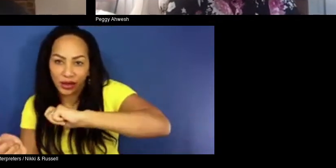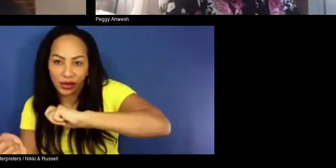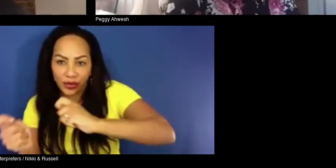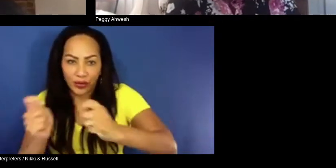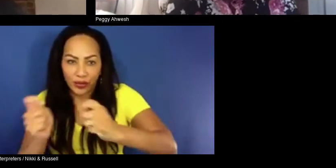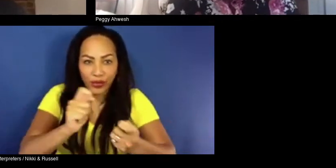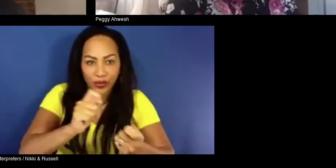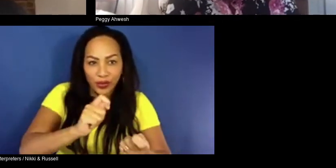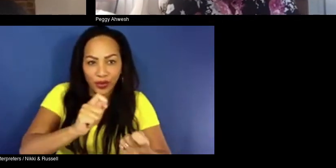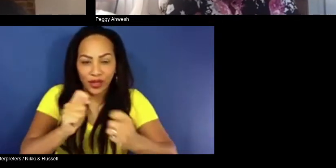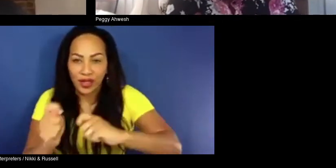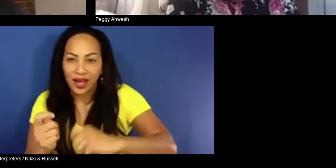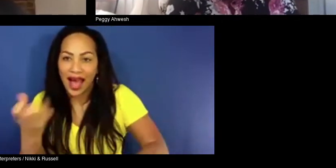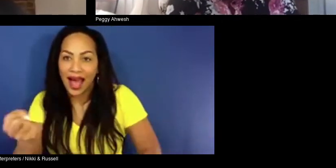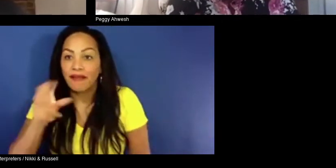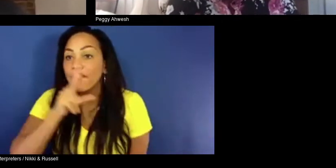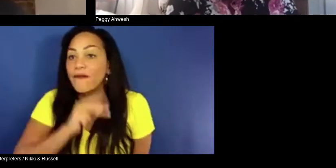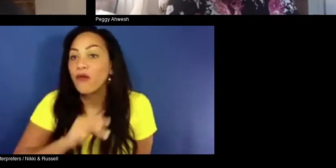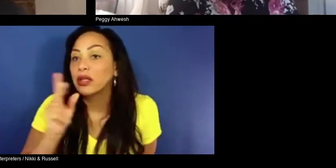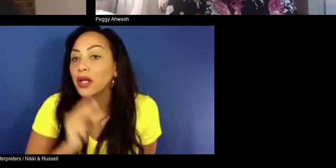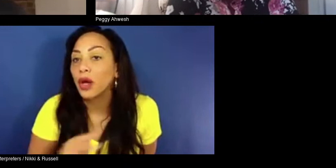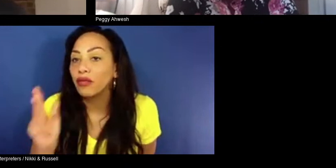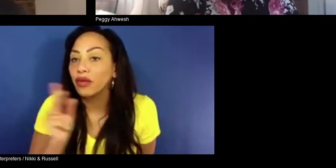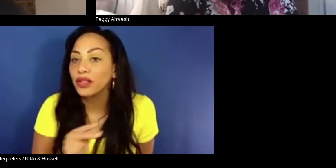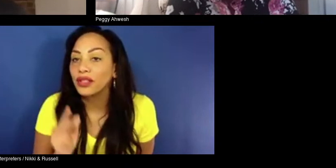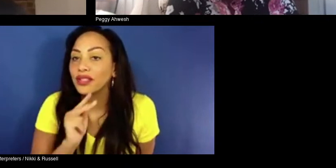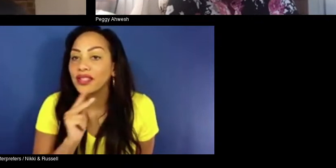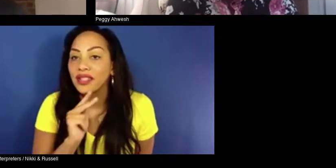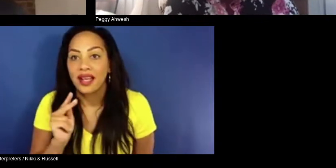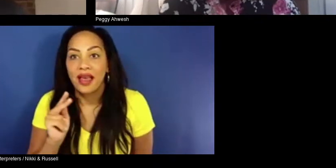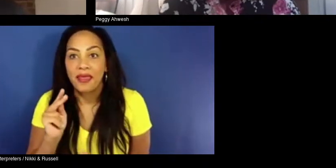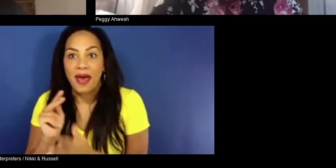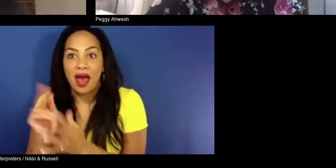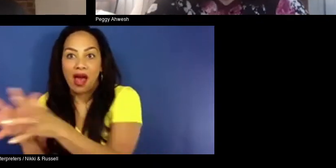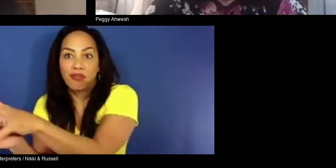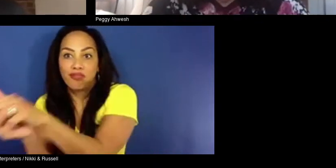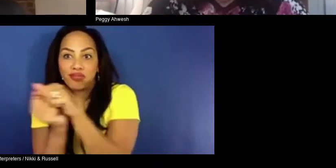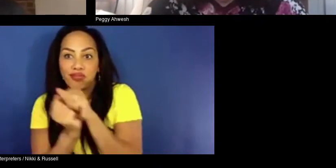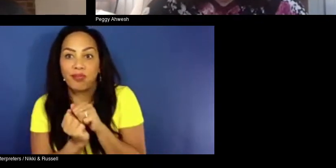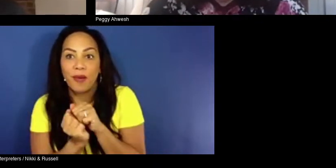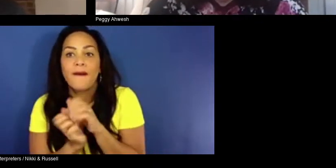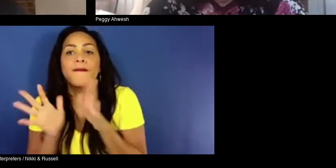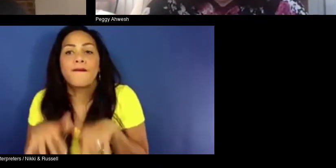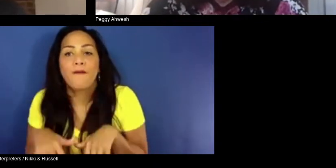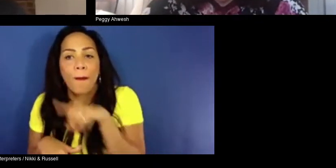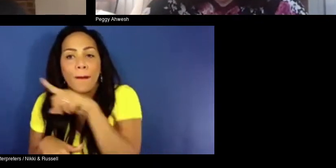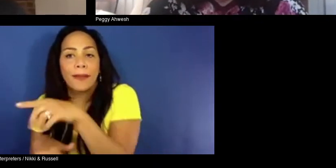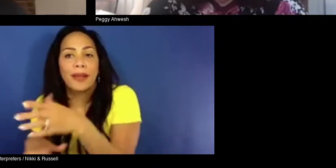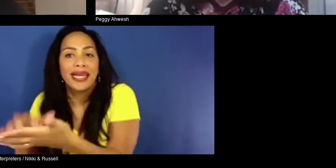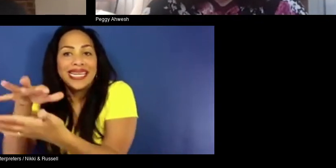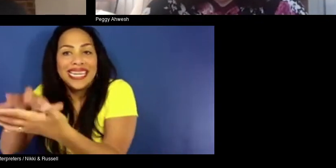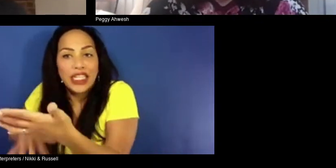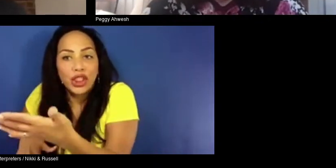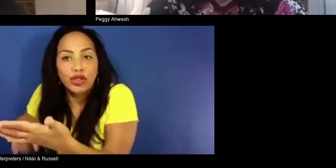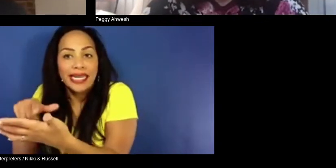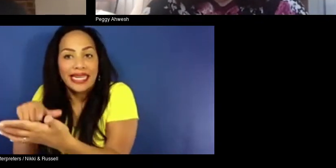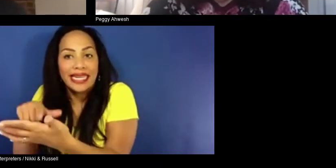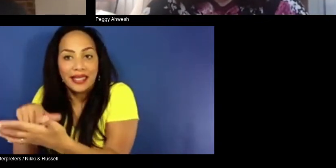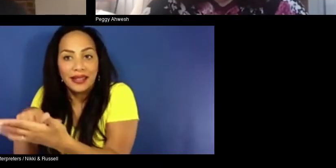there are voiceovers there that are appropriated from literary sources, but they're not necessarily explaining the